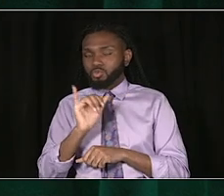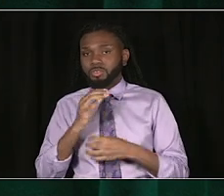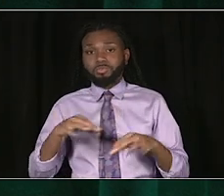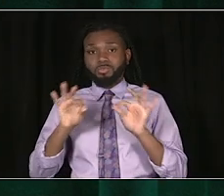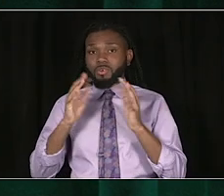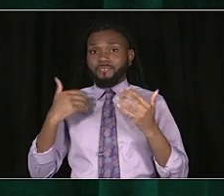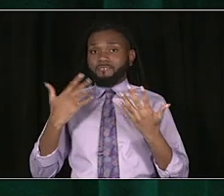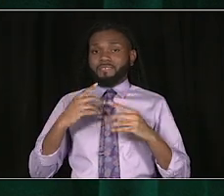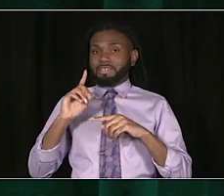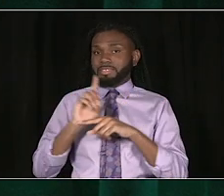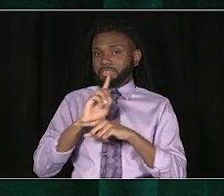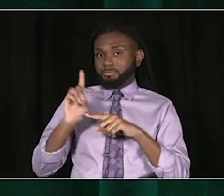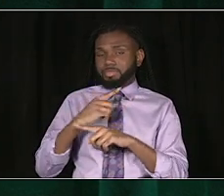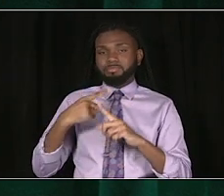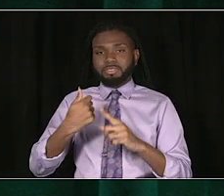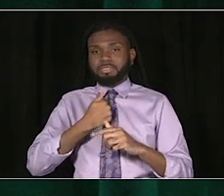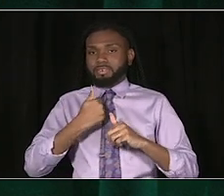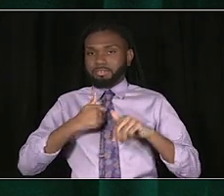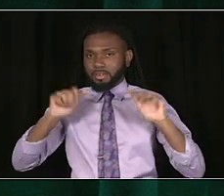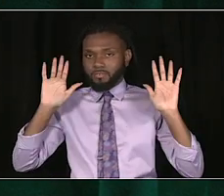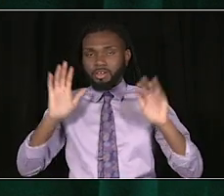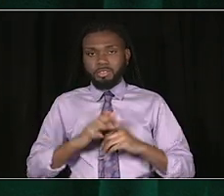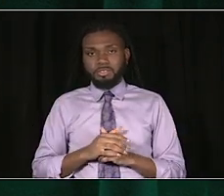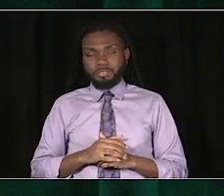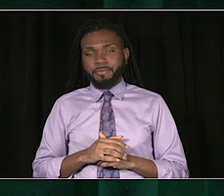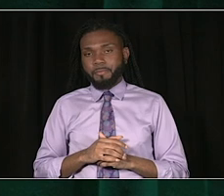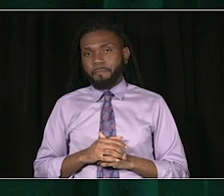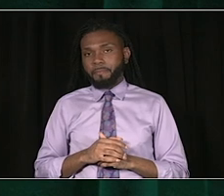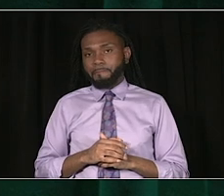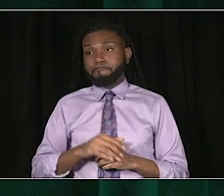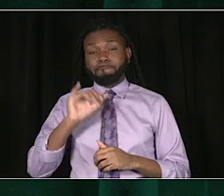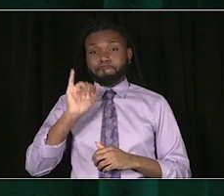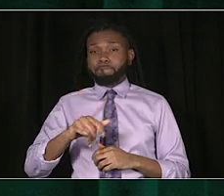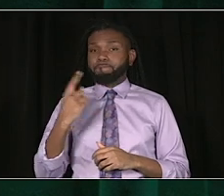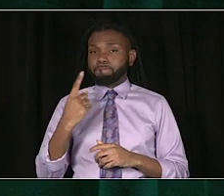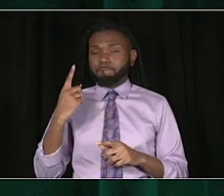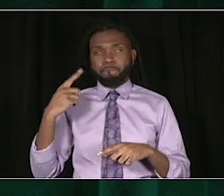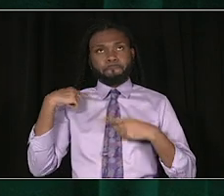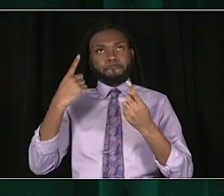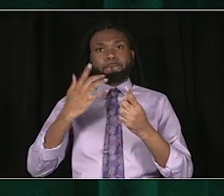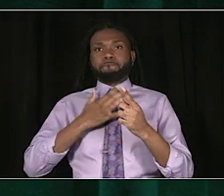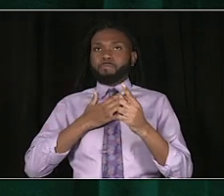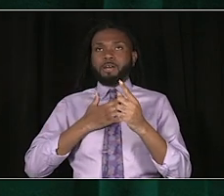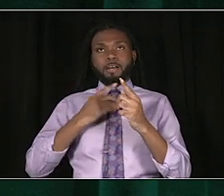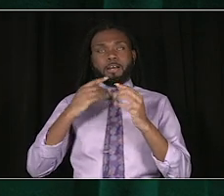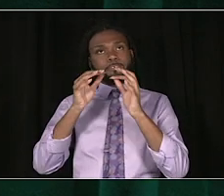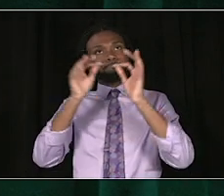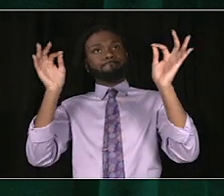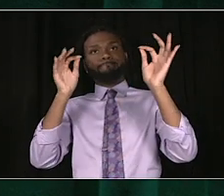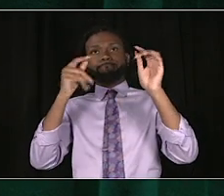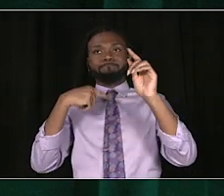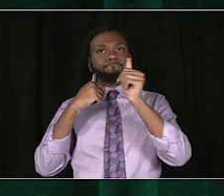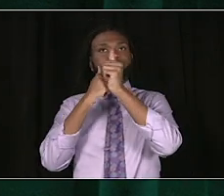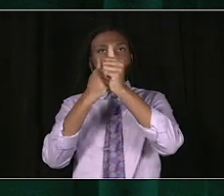discipline and self-sacrifice. That's something that has been a motto of mine, and I think is the thing